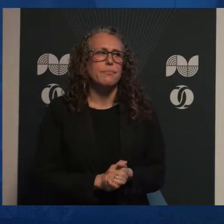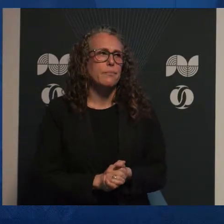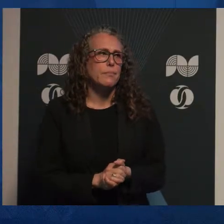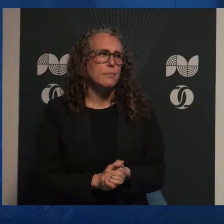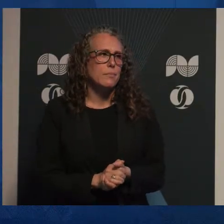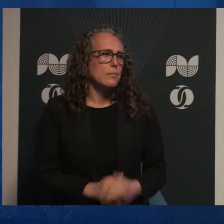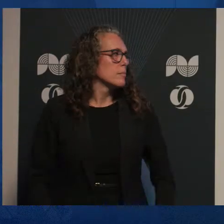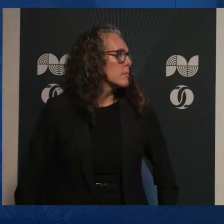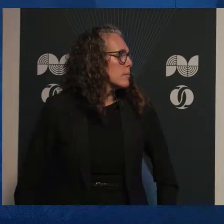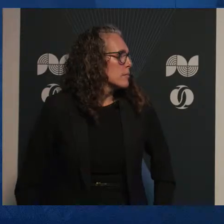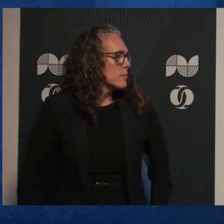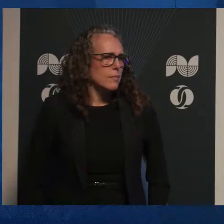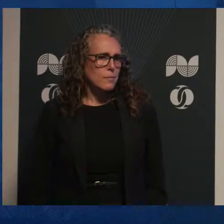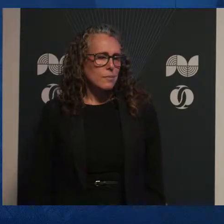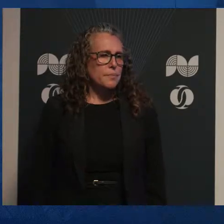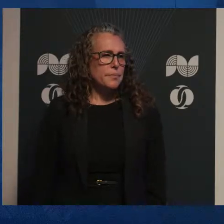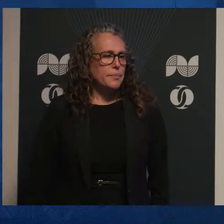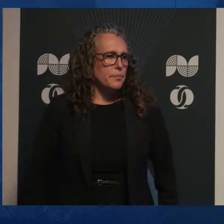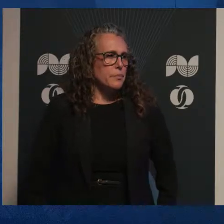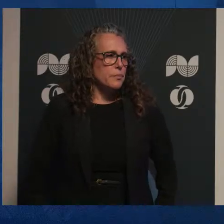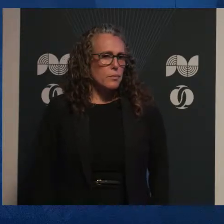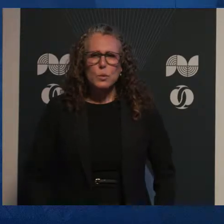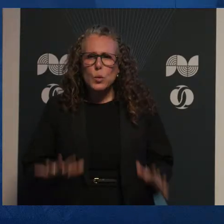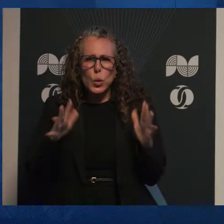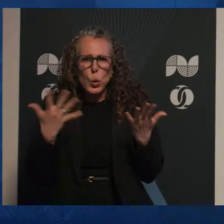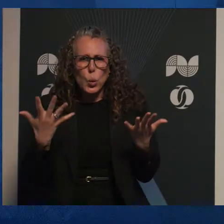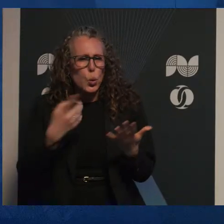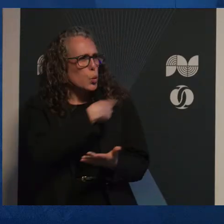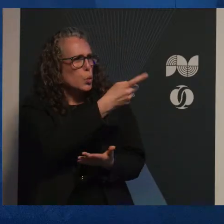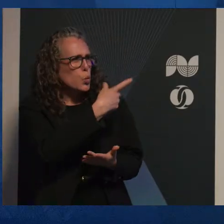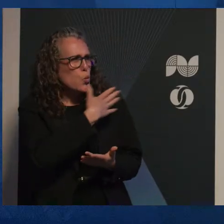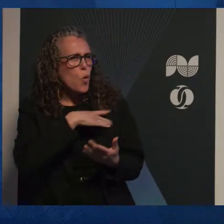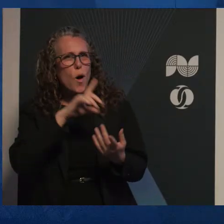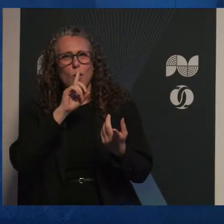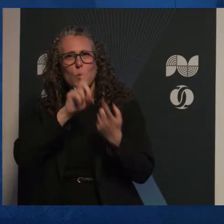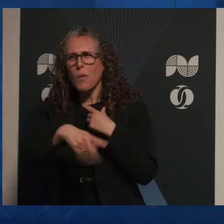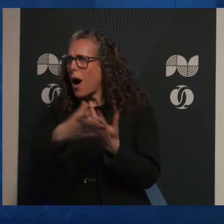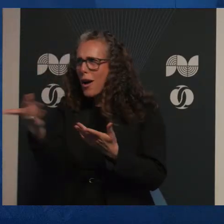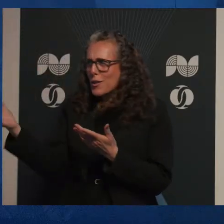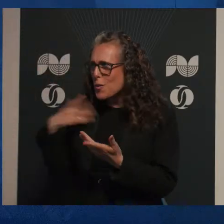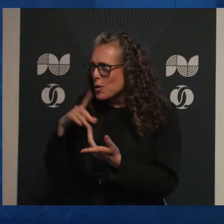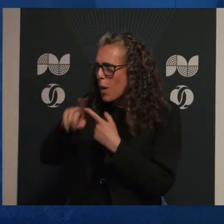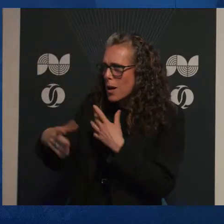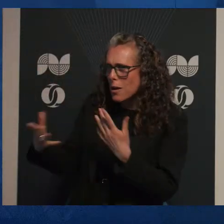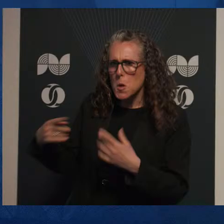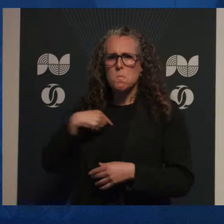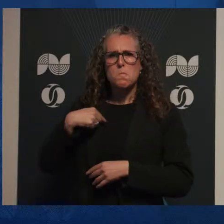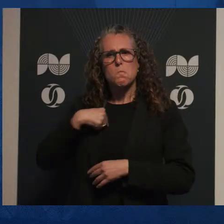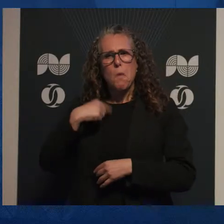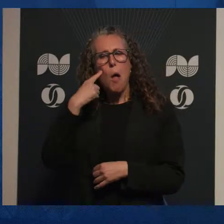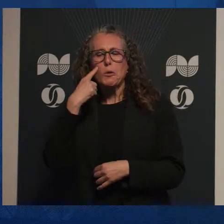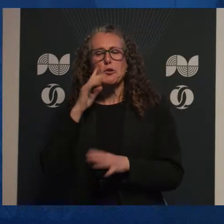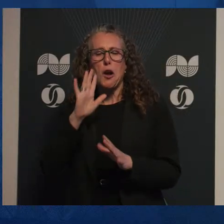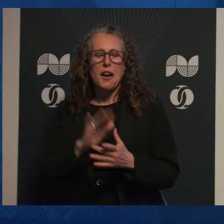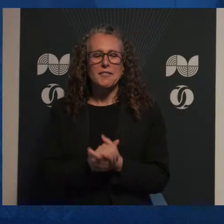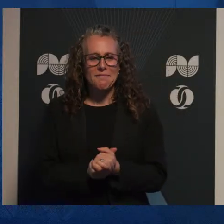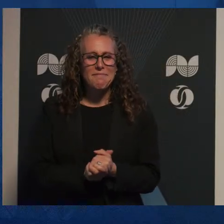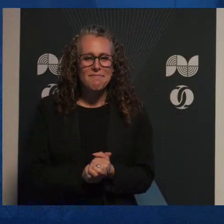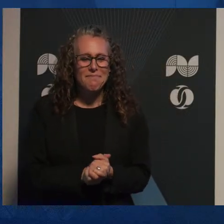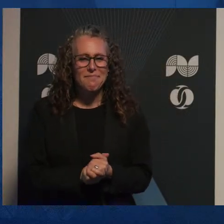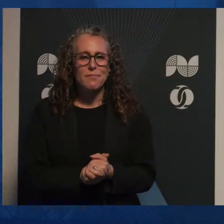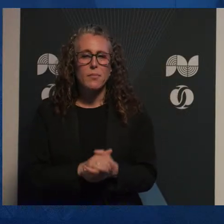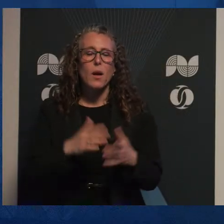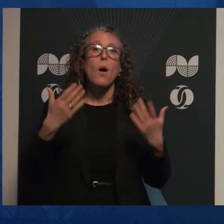take a stab? I don't mind having a crack at the first one on Milica's. I think if one looks at the links between